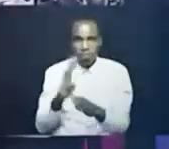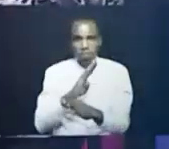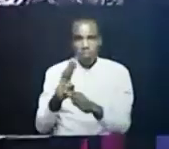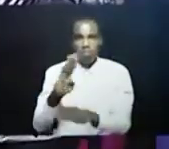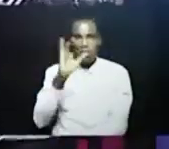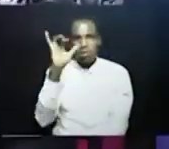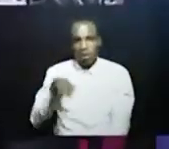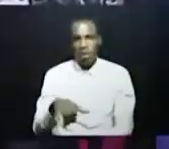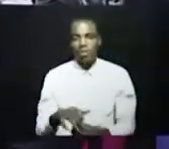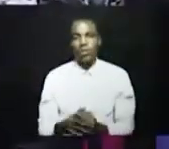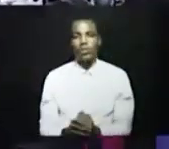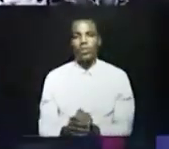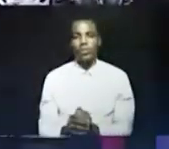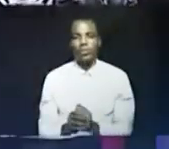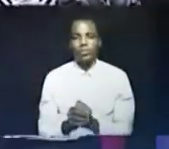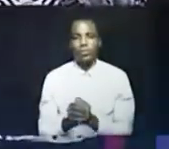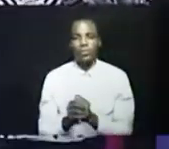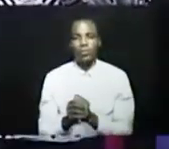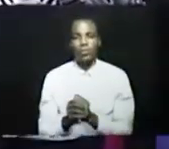But you